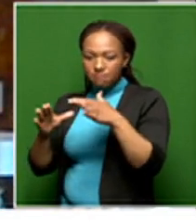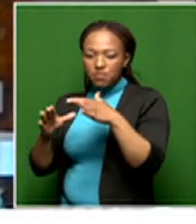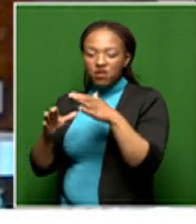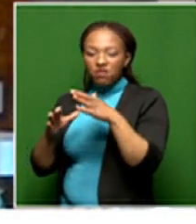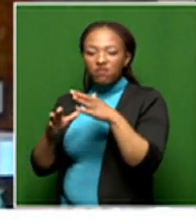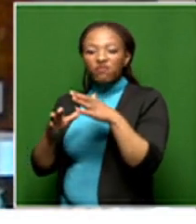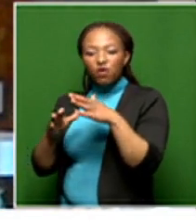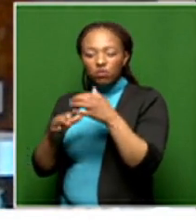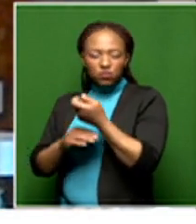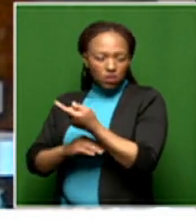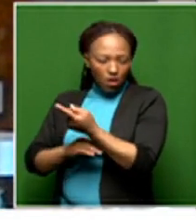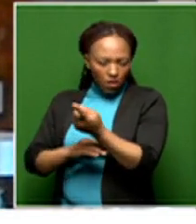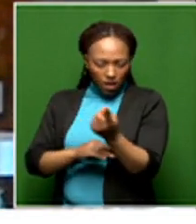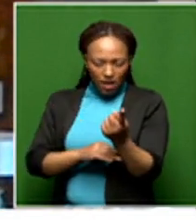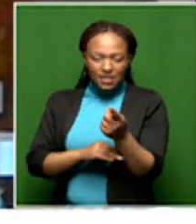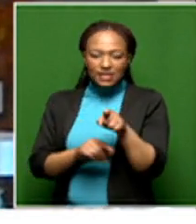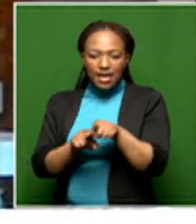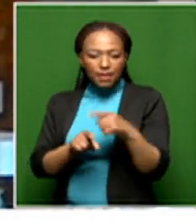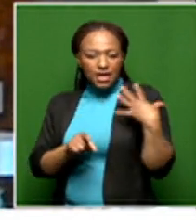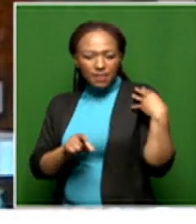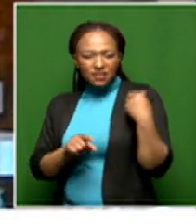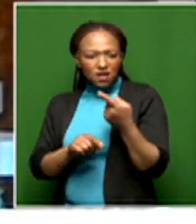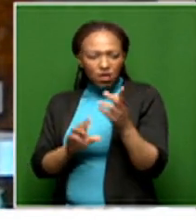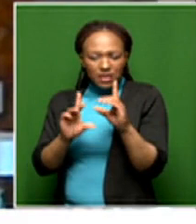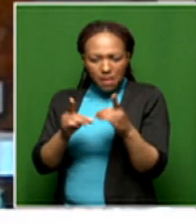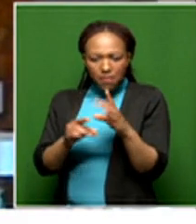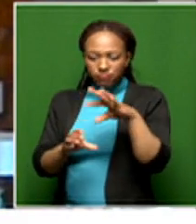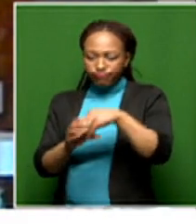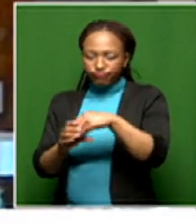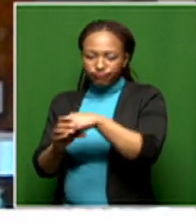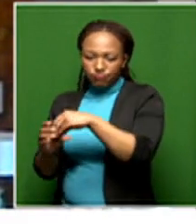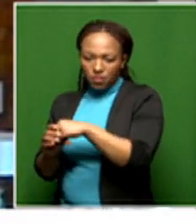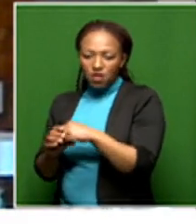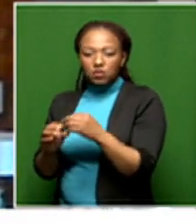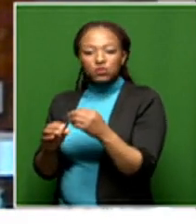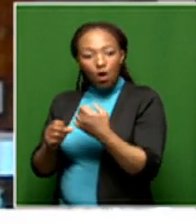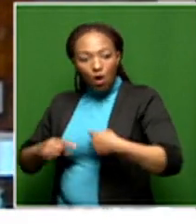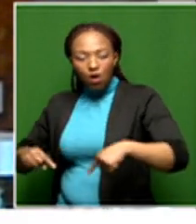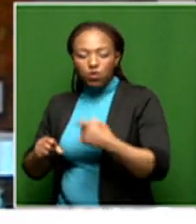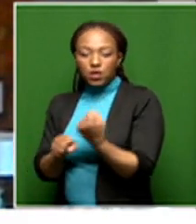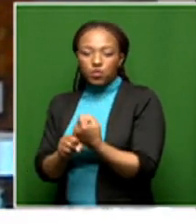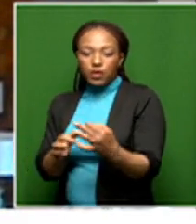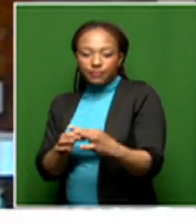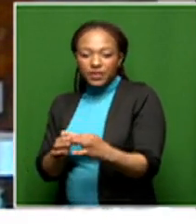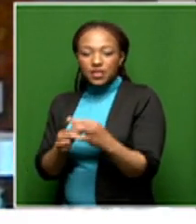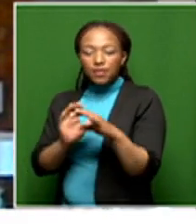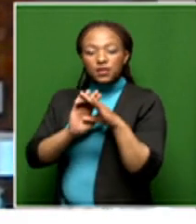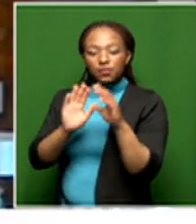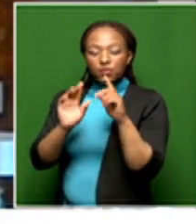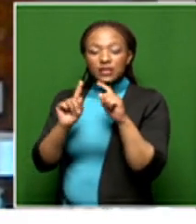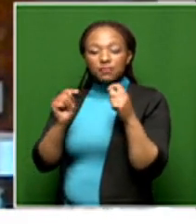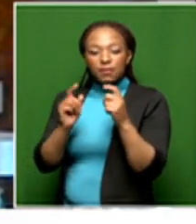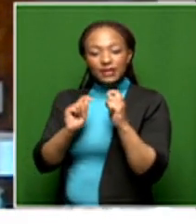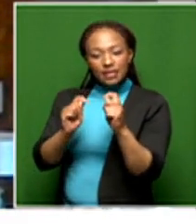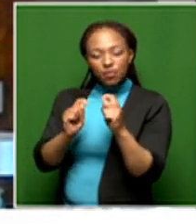cuts across the board in terms of all the ministries and departments to make sure all of the efforts come into place. Yes, Department of Transport for actually airports and